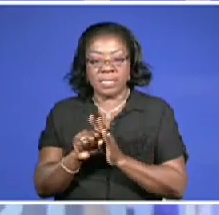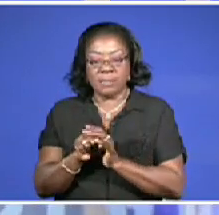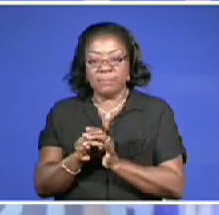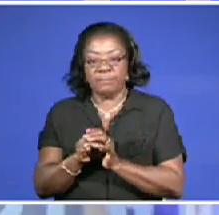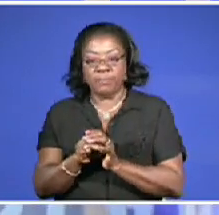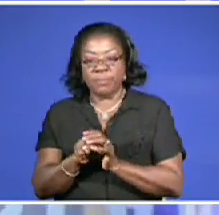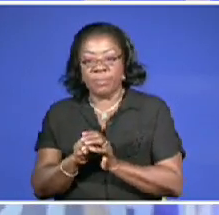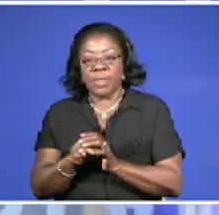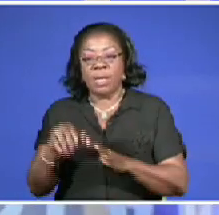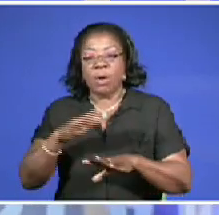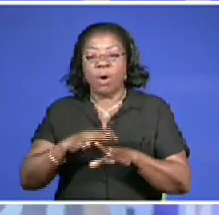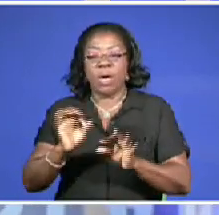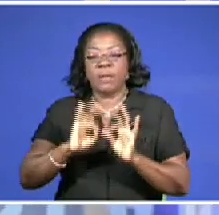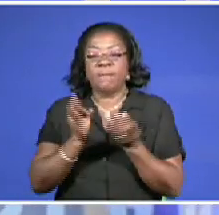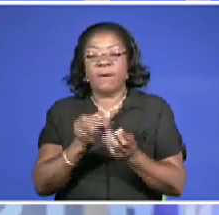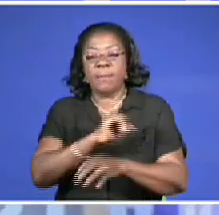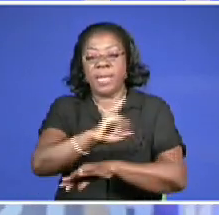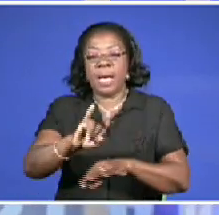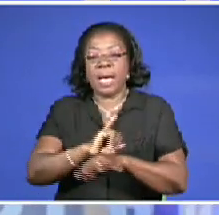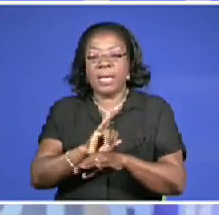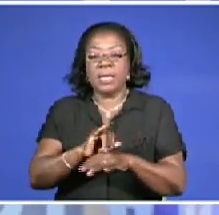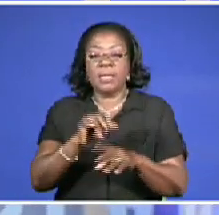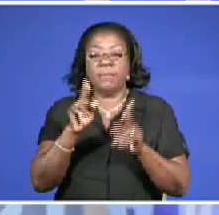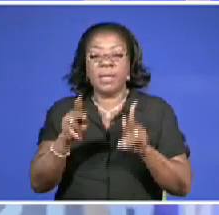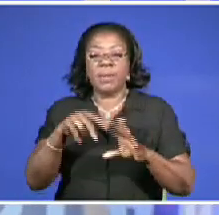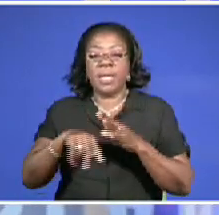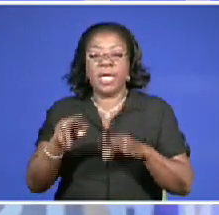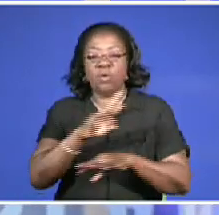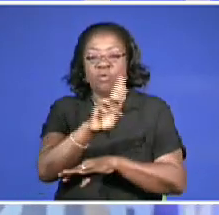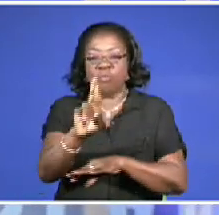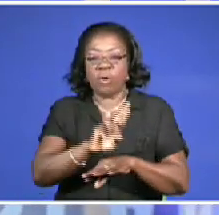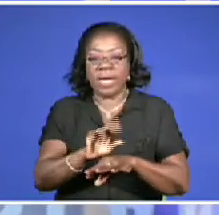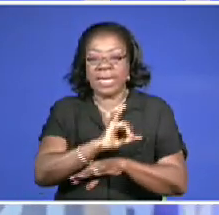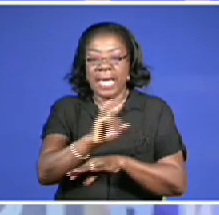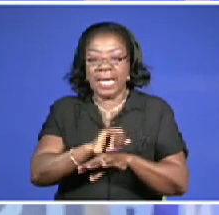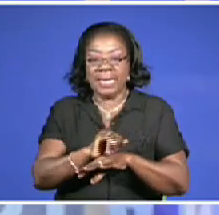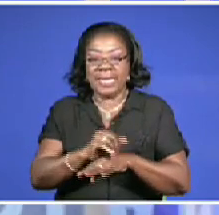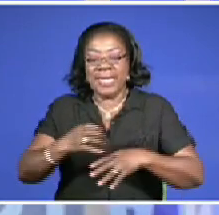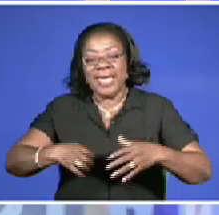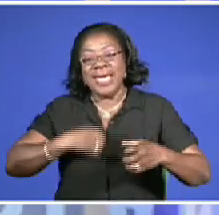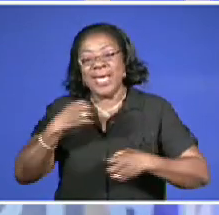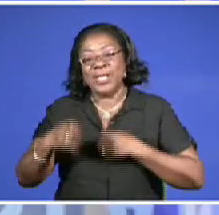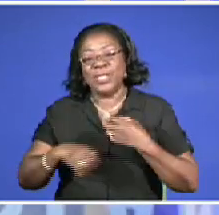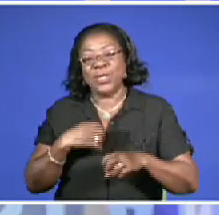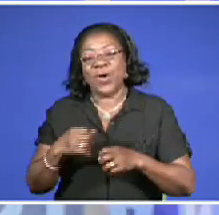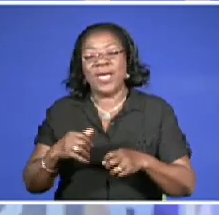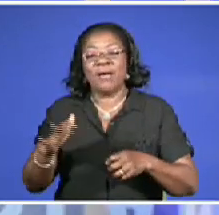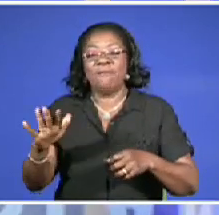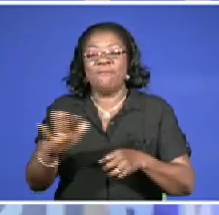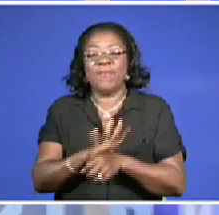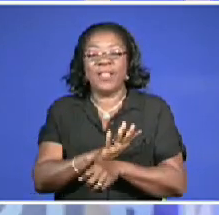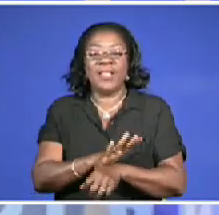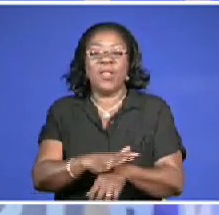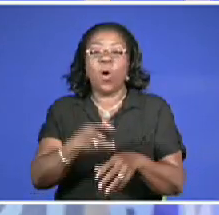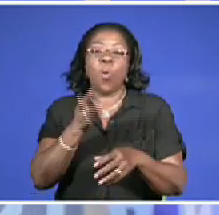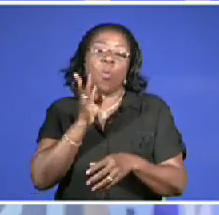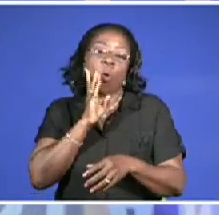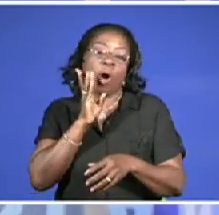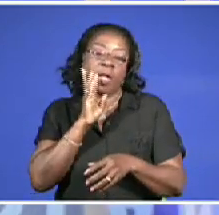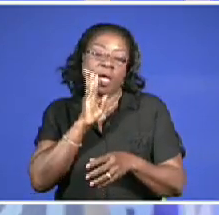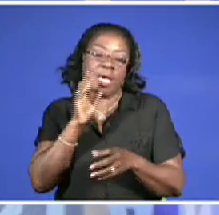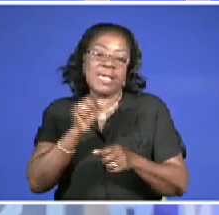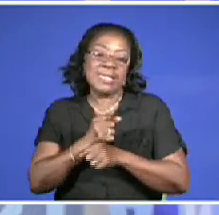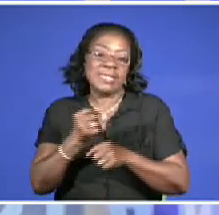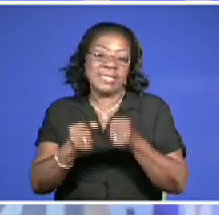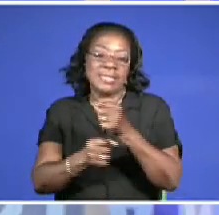Now to news from the Family Islands this Sunday. Residents in Ragged Island enjoying a fully functioning water system. Water and Sewerage Corporation Chairman Adrian Gibson told our